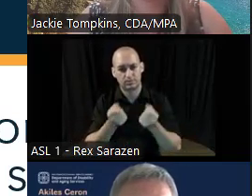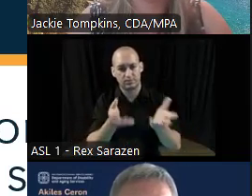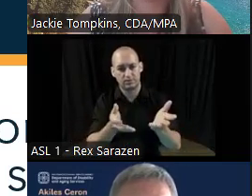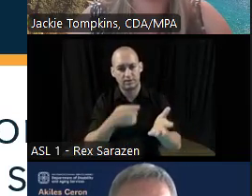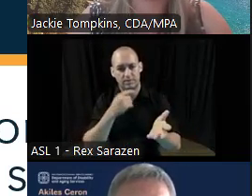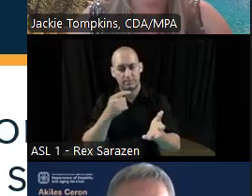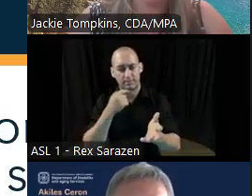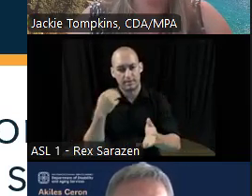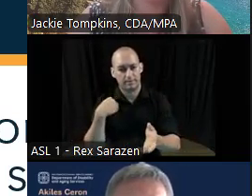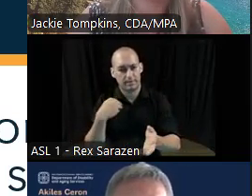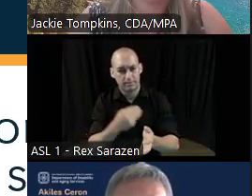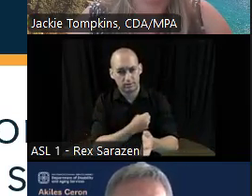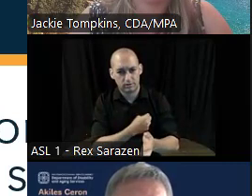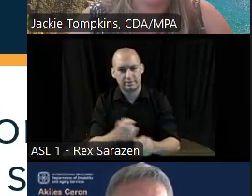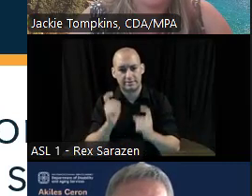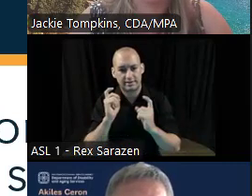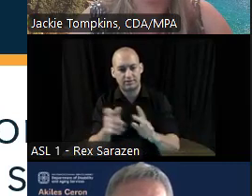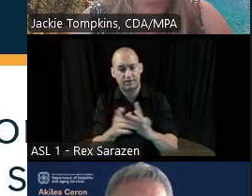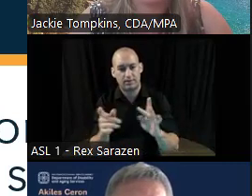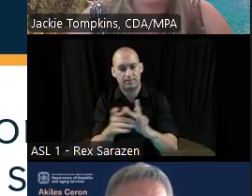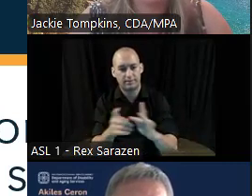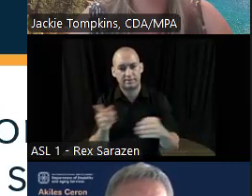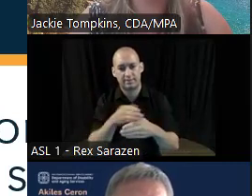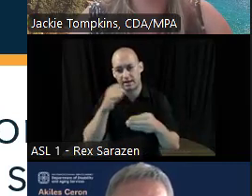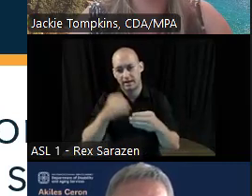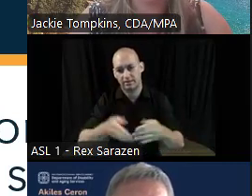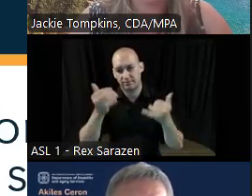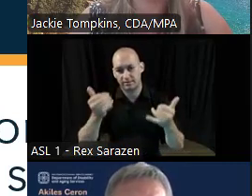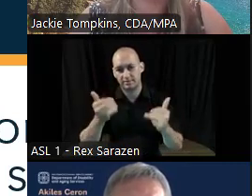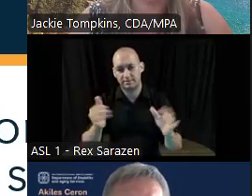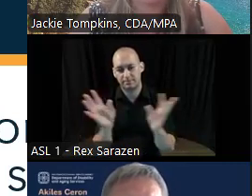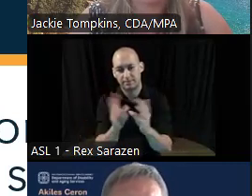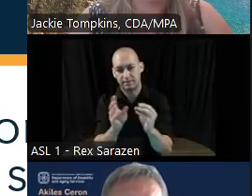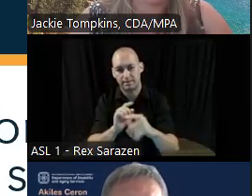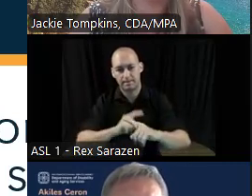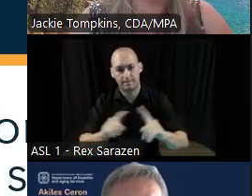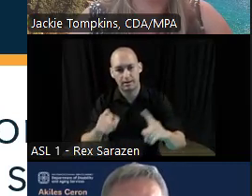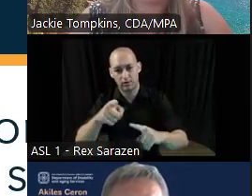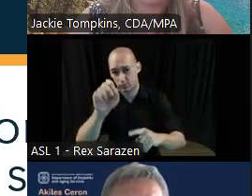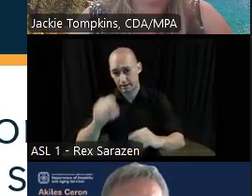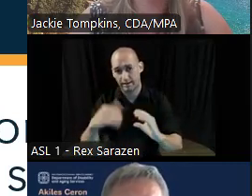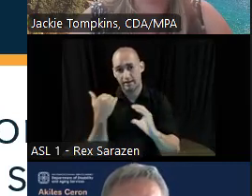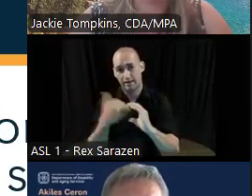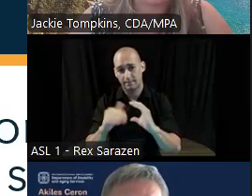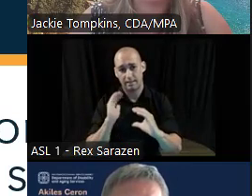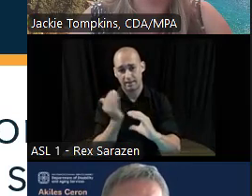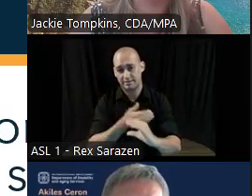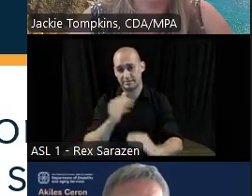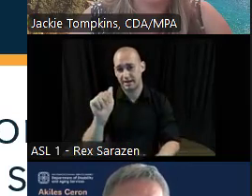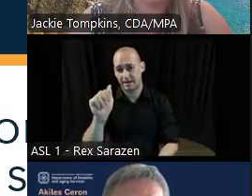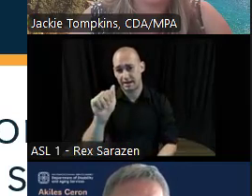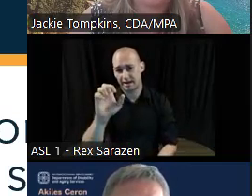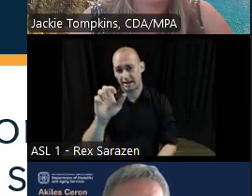members to provide any comments at the end of today's meeting, but you can always email us at engage,